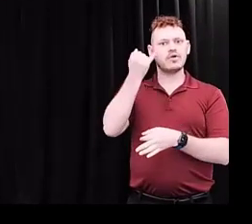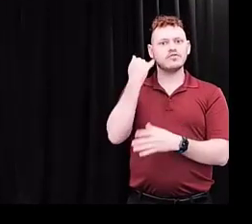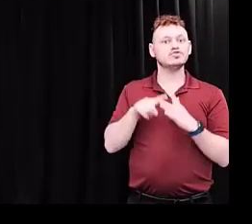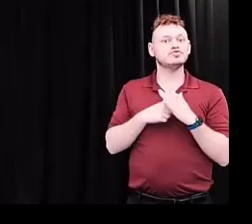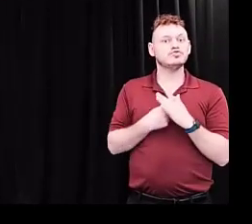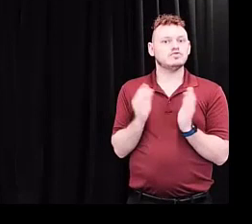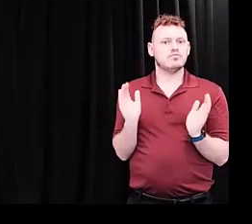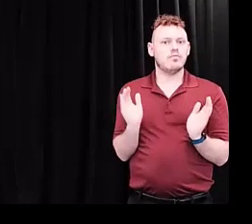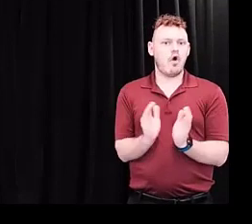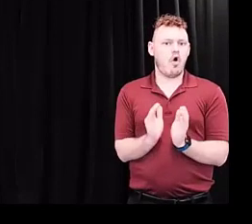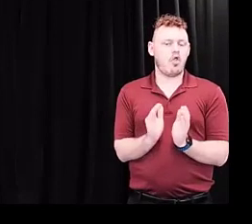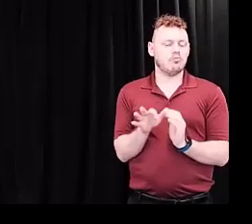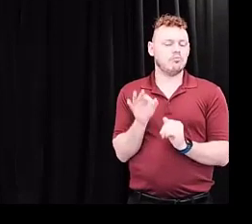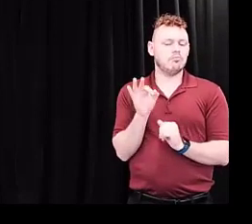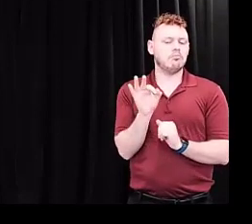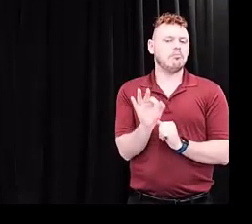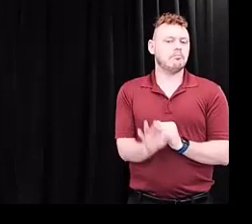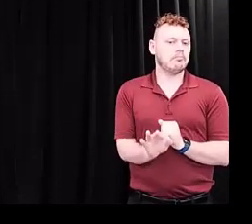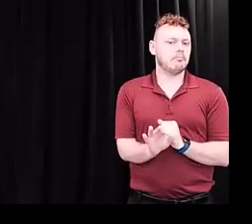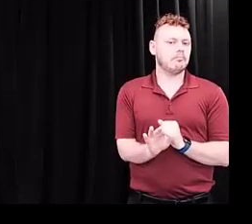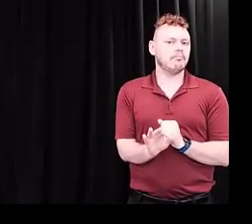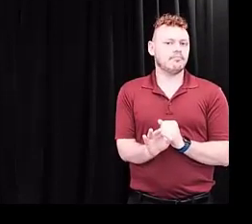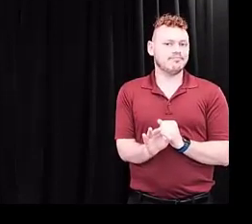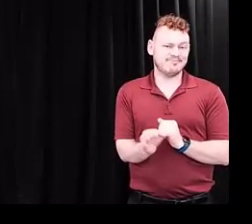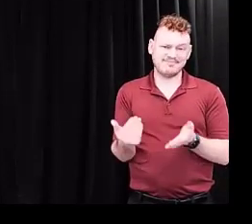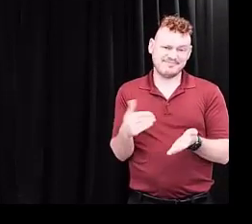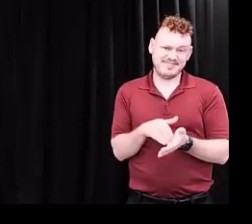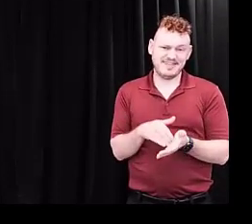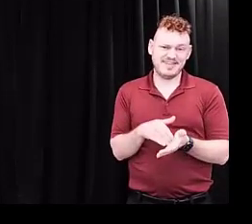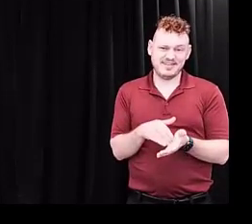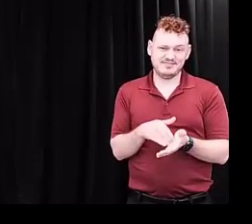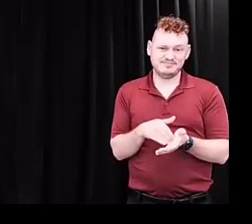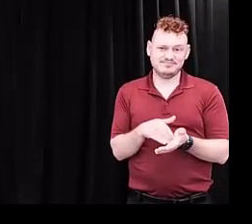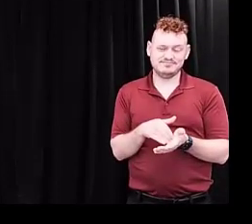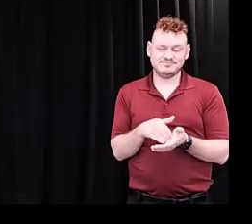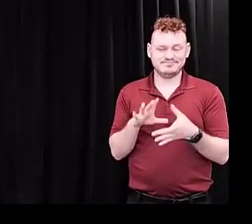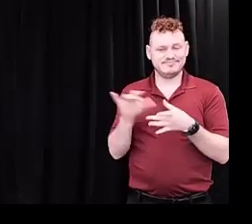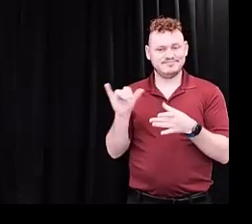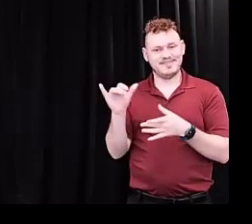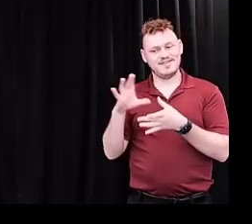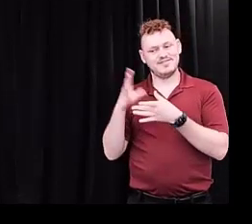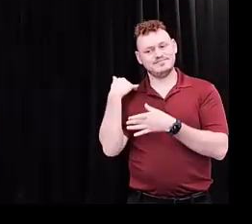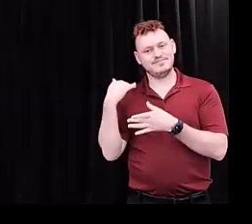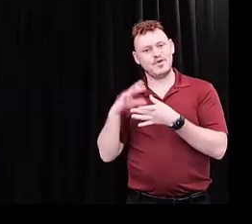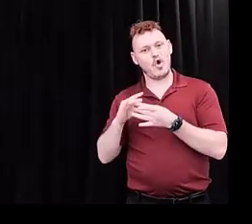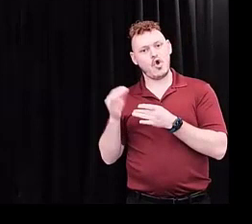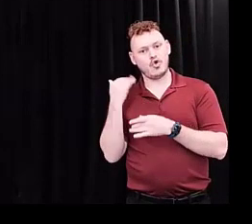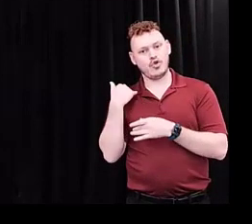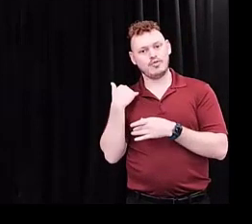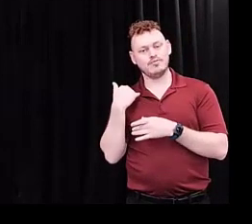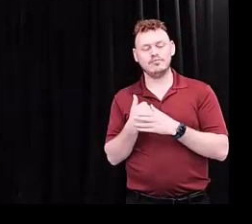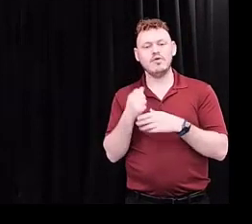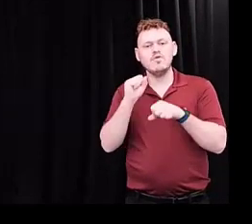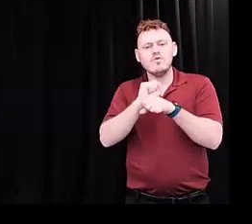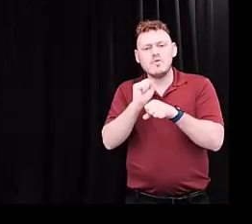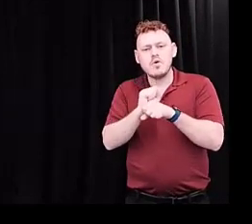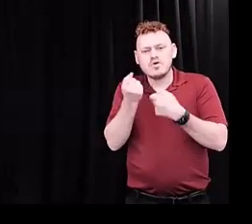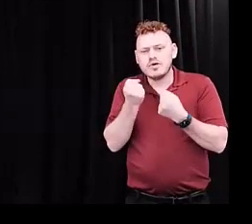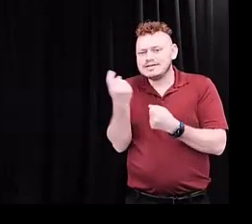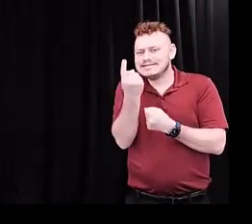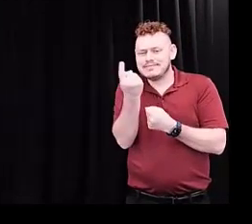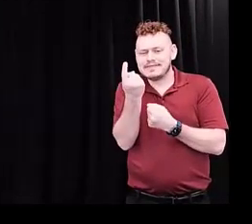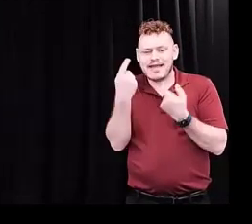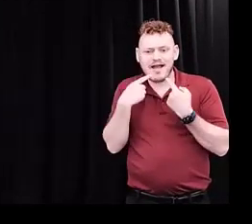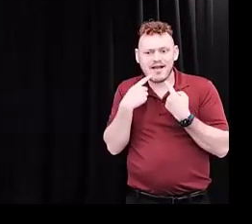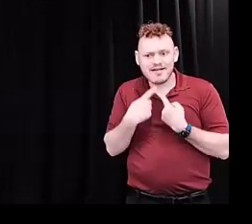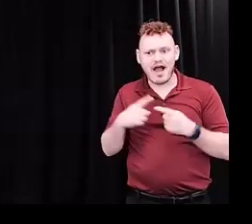small. And that kind of goes again to what was said earlier. Work on something that's accomplishable,